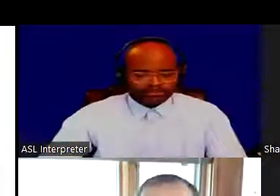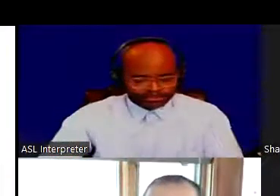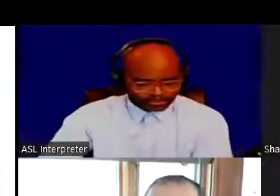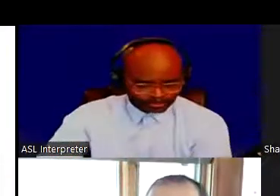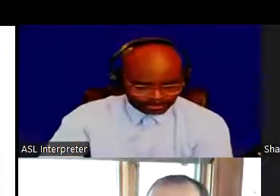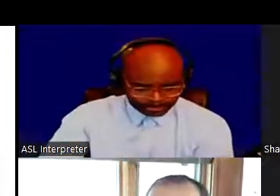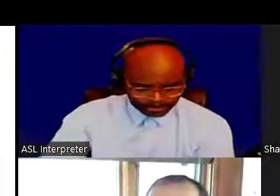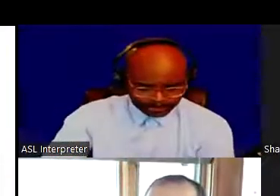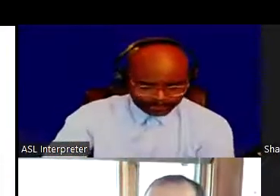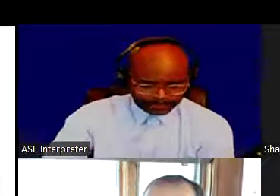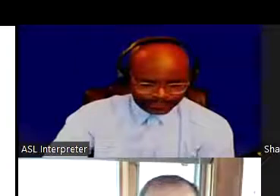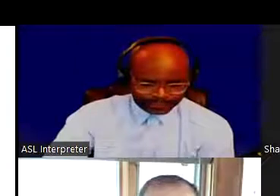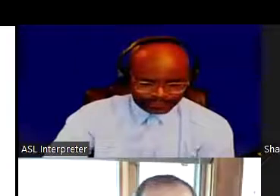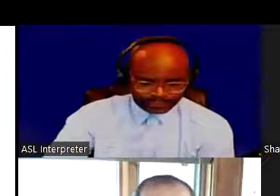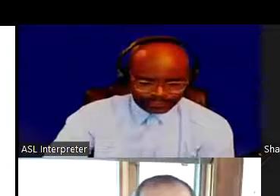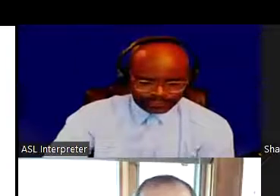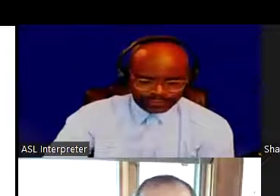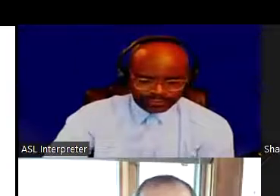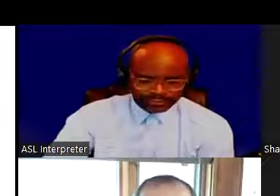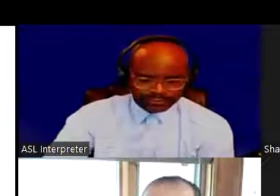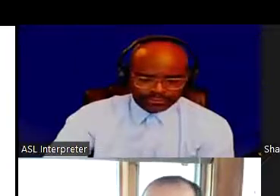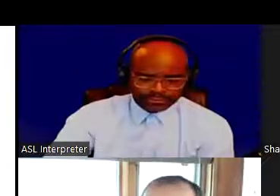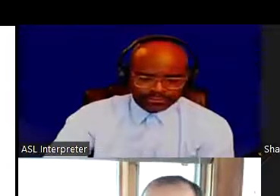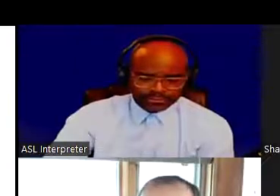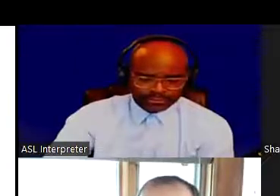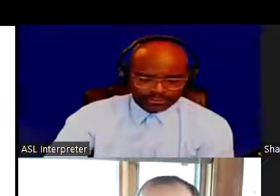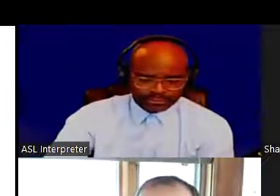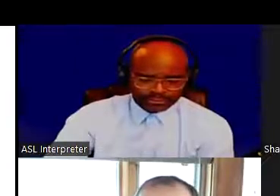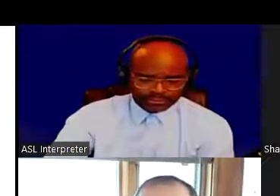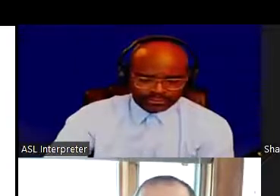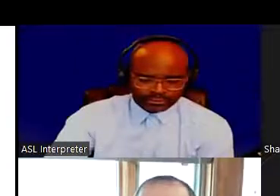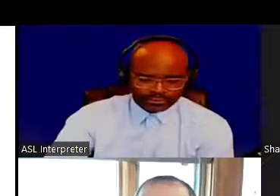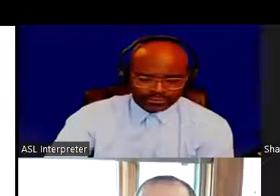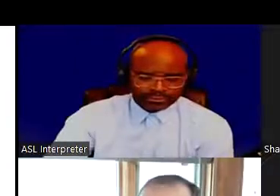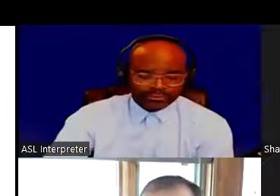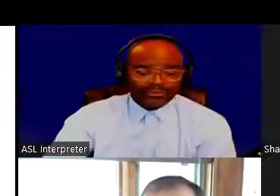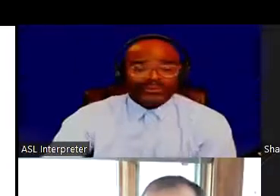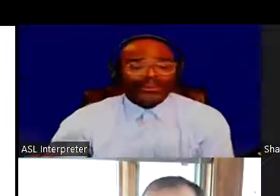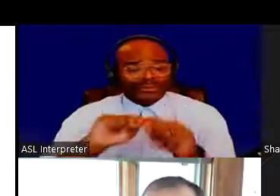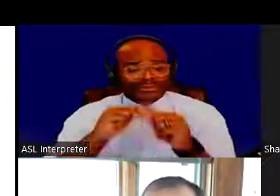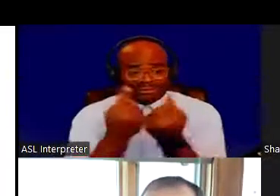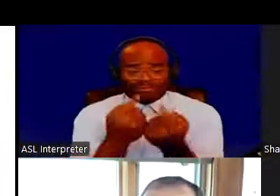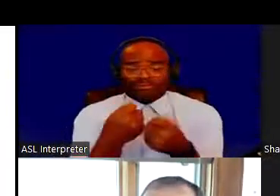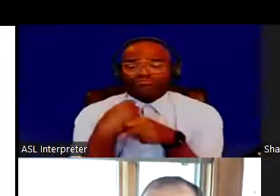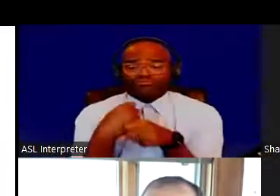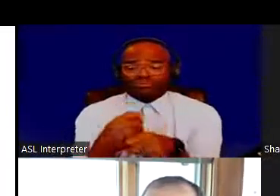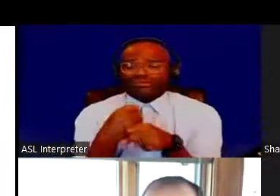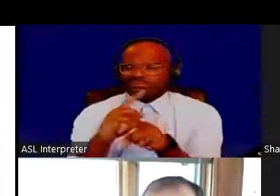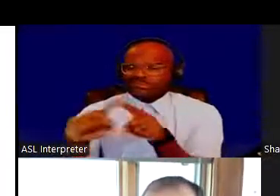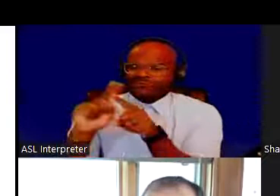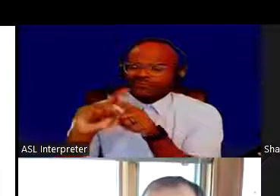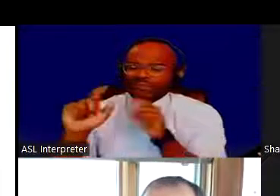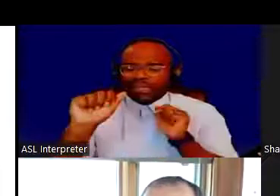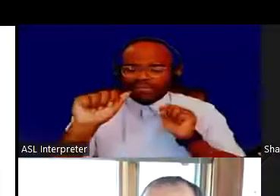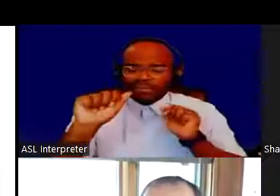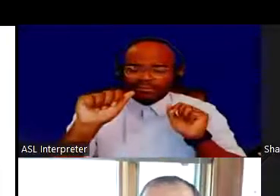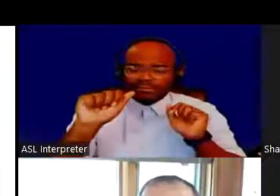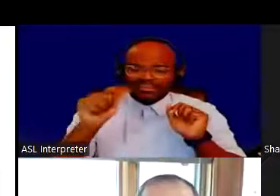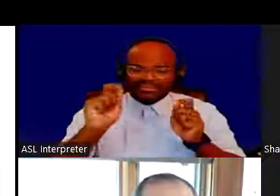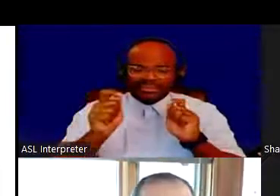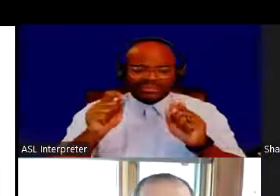Like I mentioned, our team at NIAX has created several adaptation menus in a variety of topics and